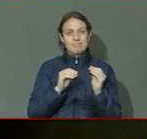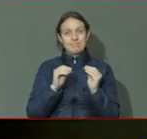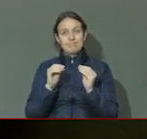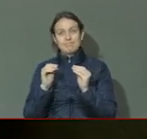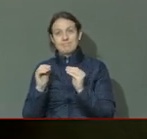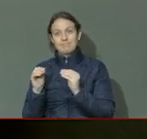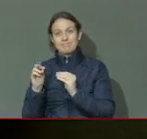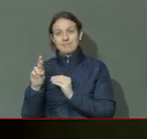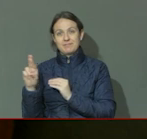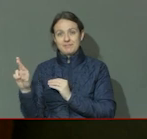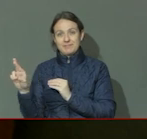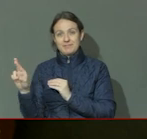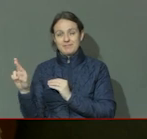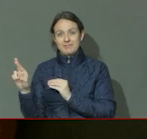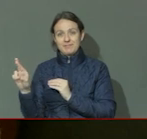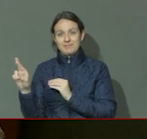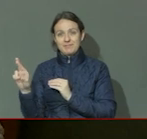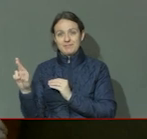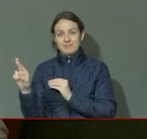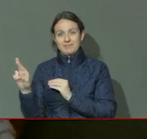to the right.